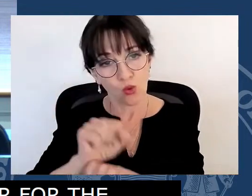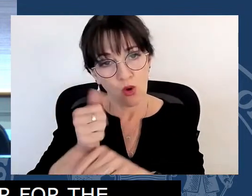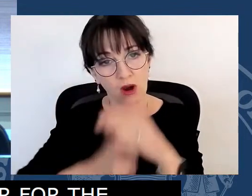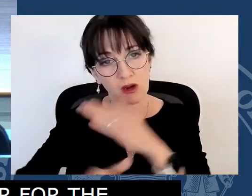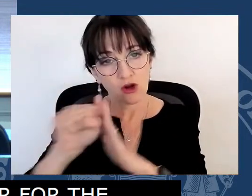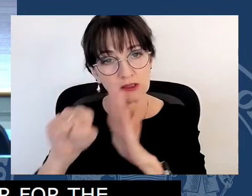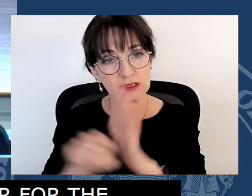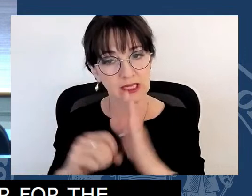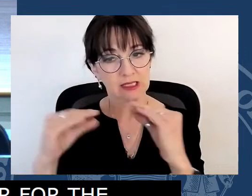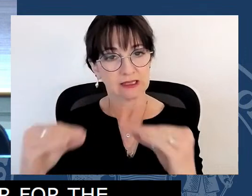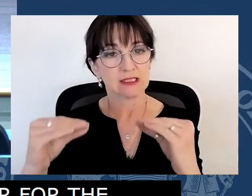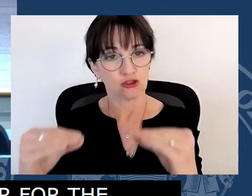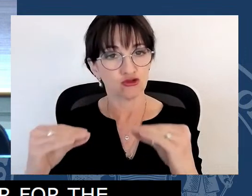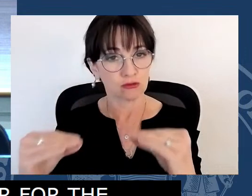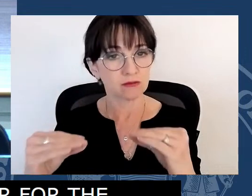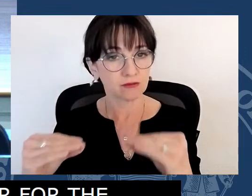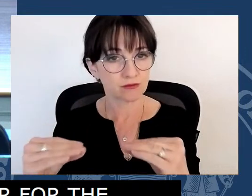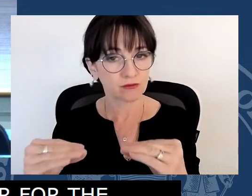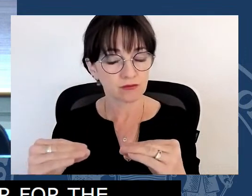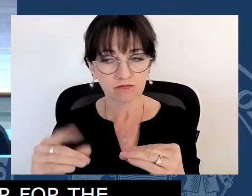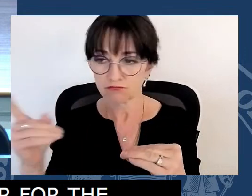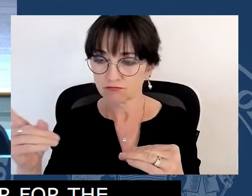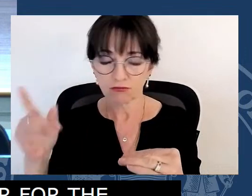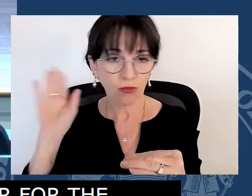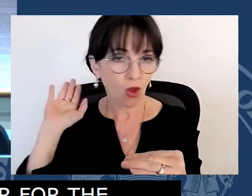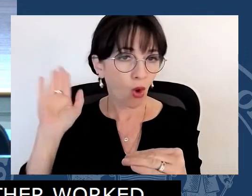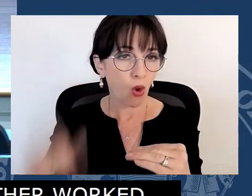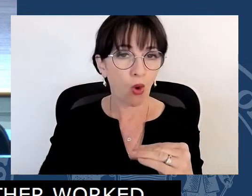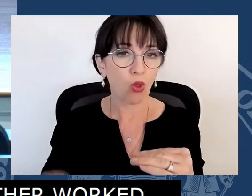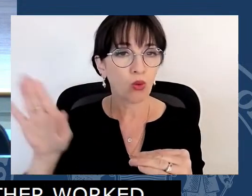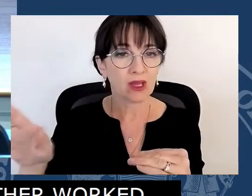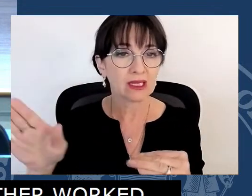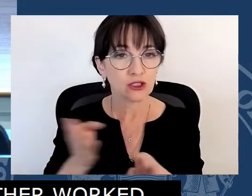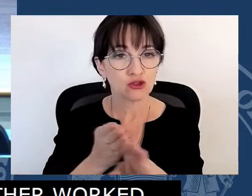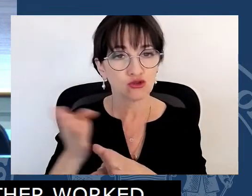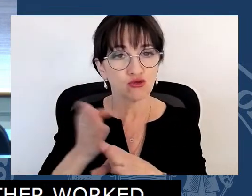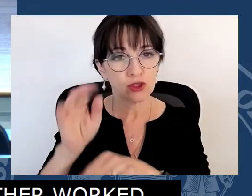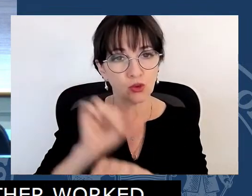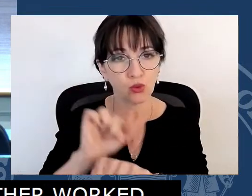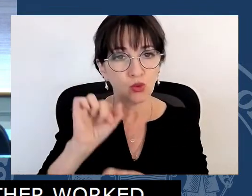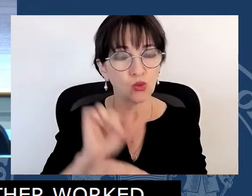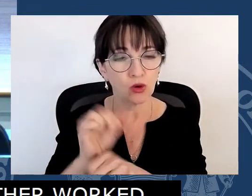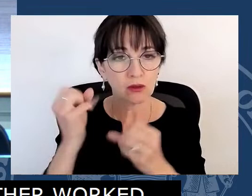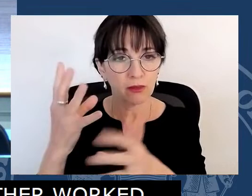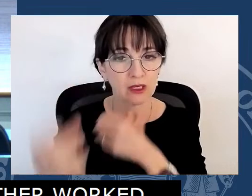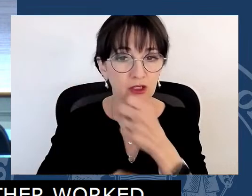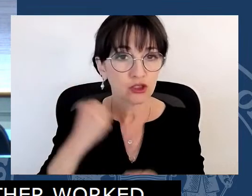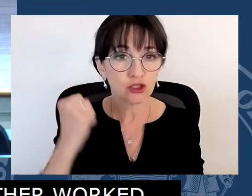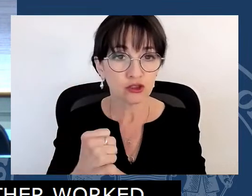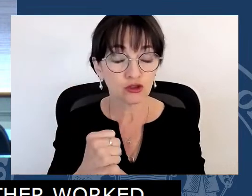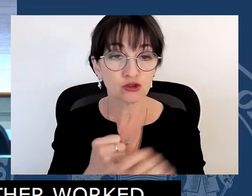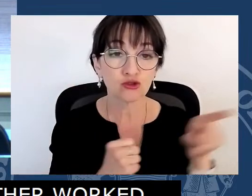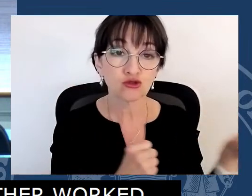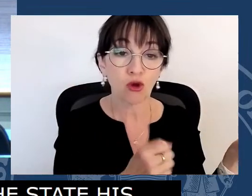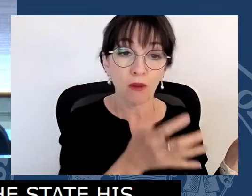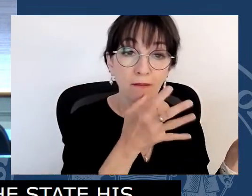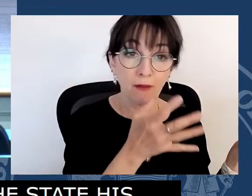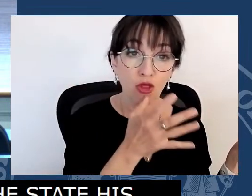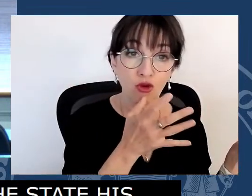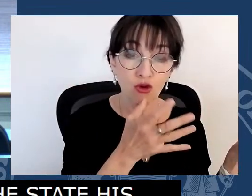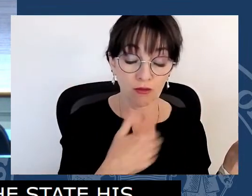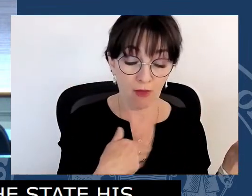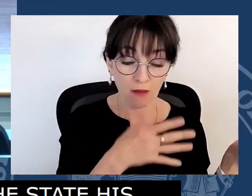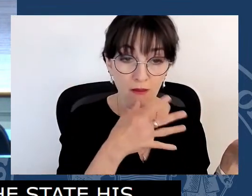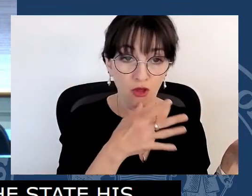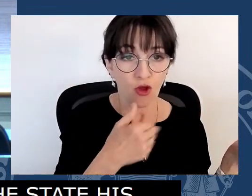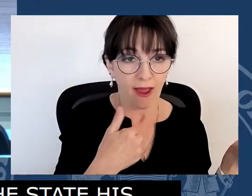state, his whole career. So she still has health care through his coverage.